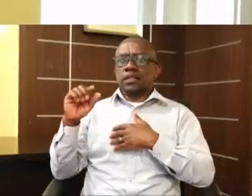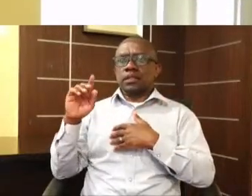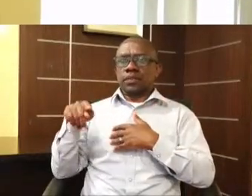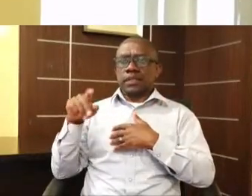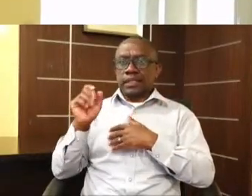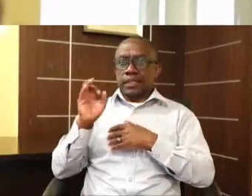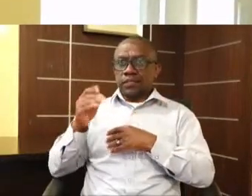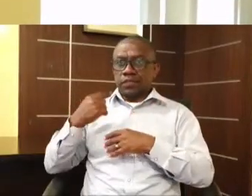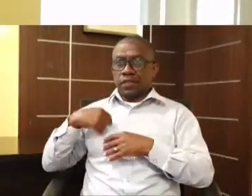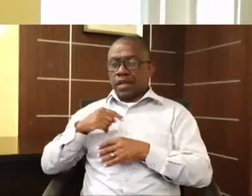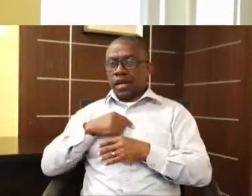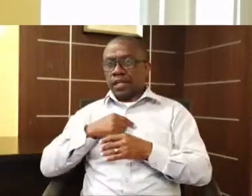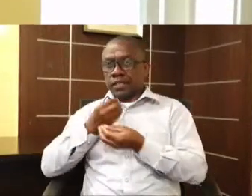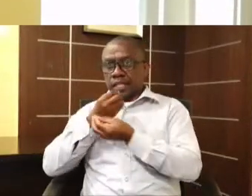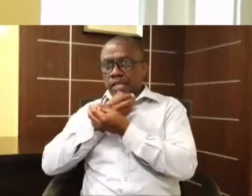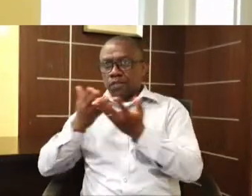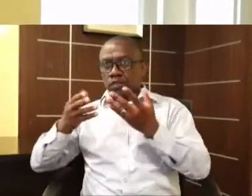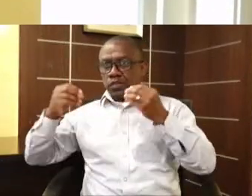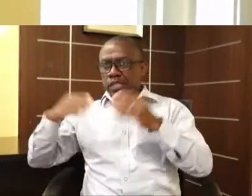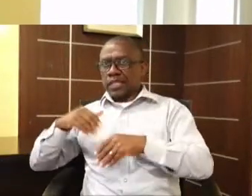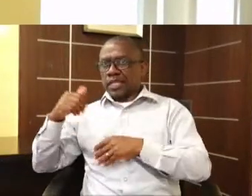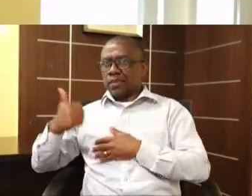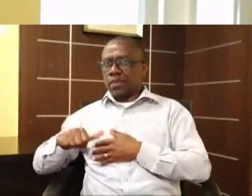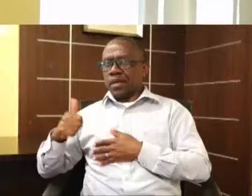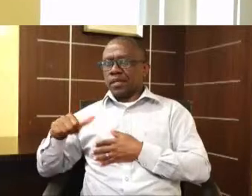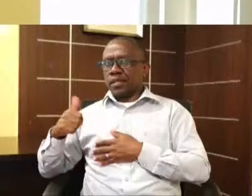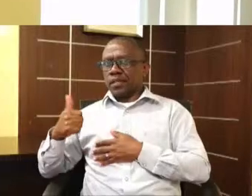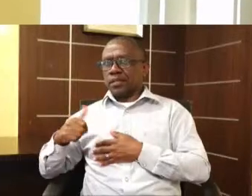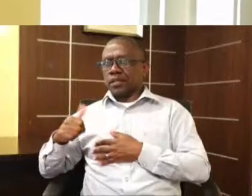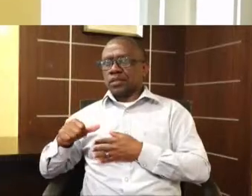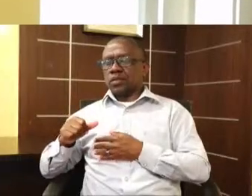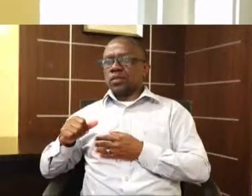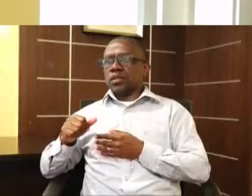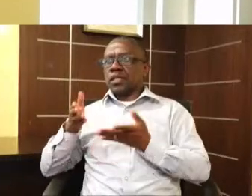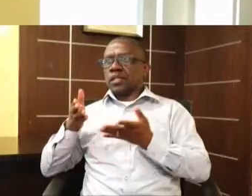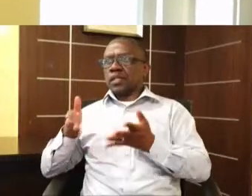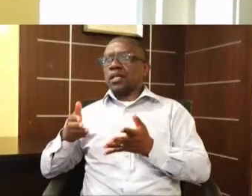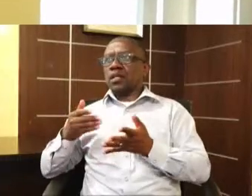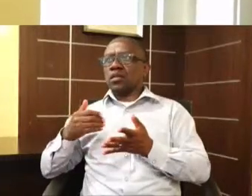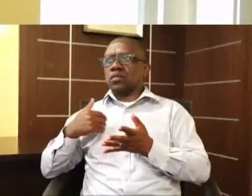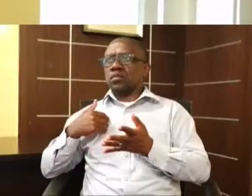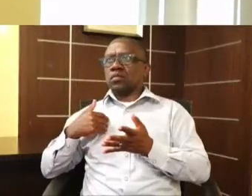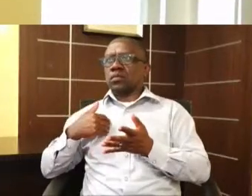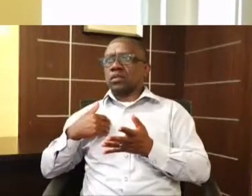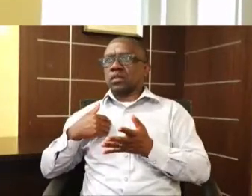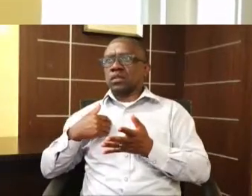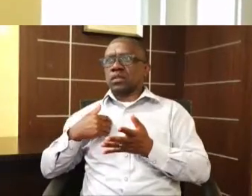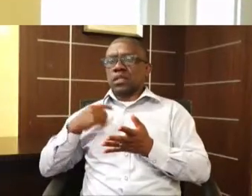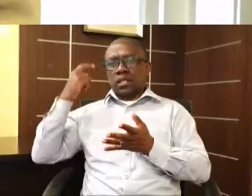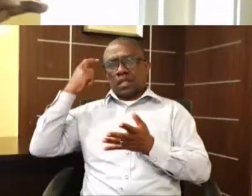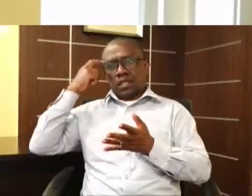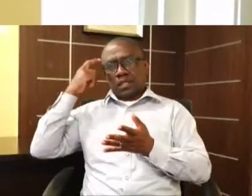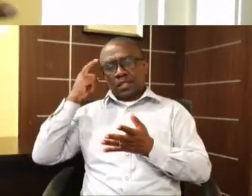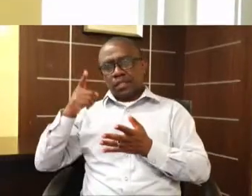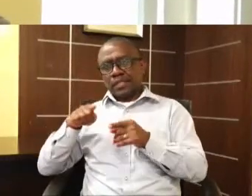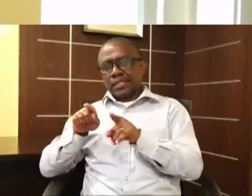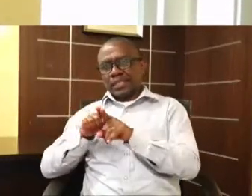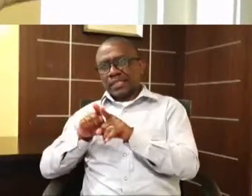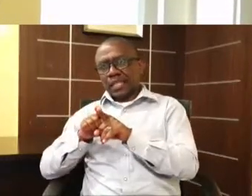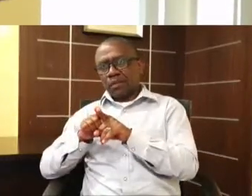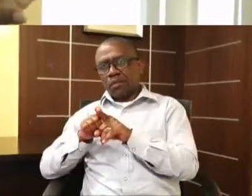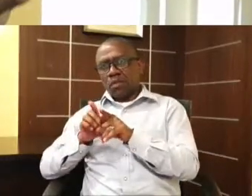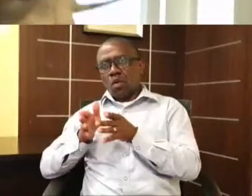information? Another thing that is kind of like guiding us to taking